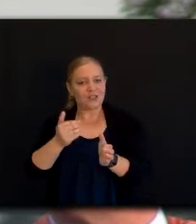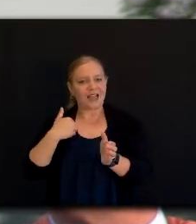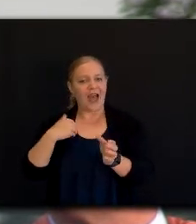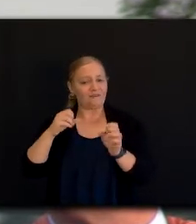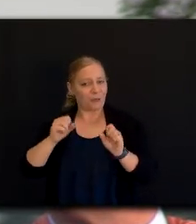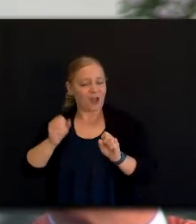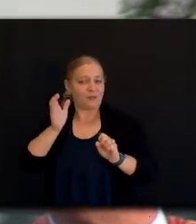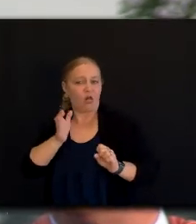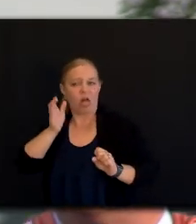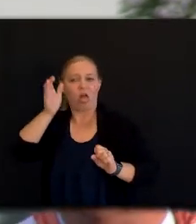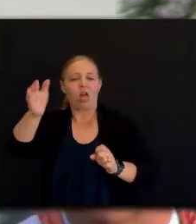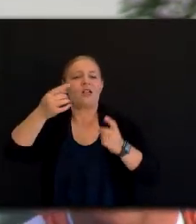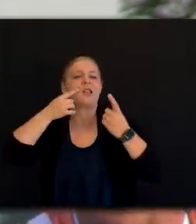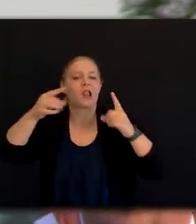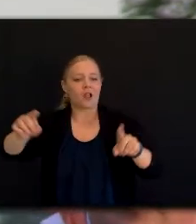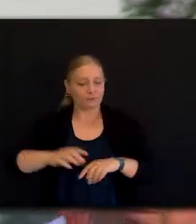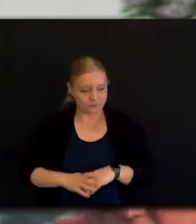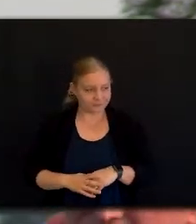be.